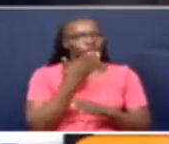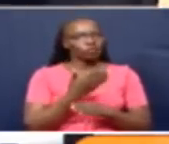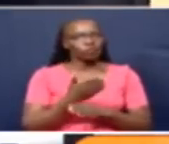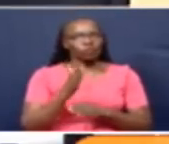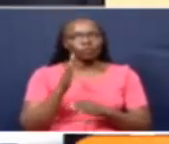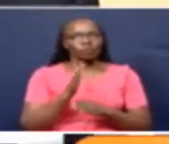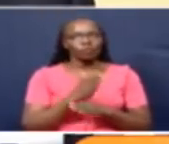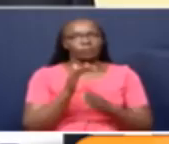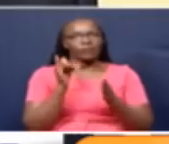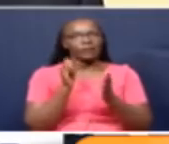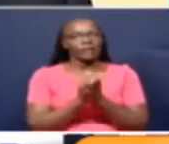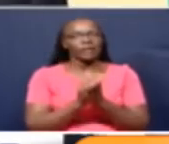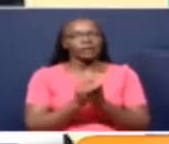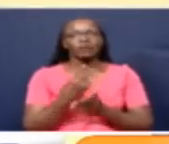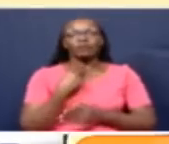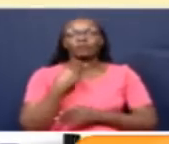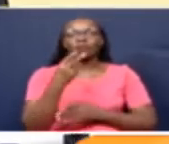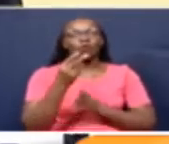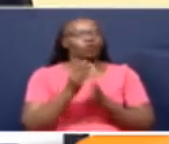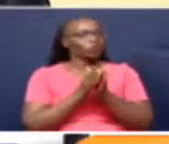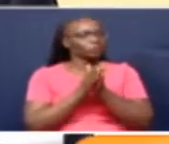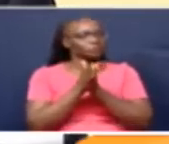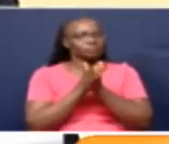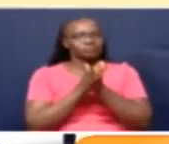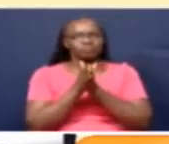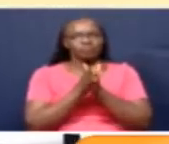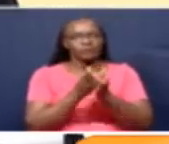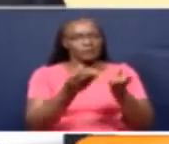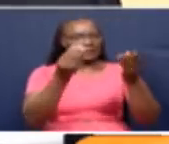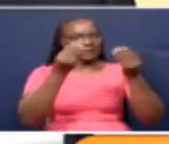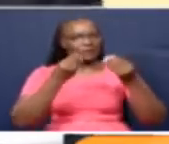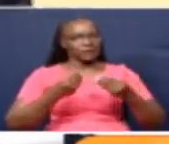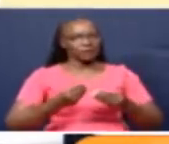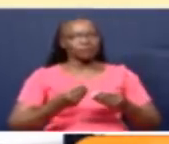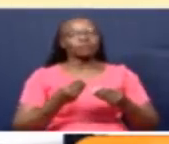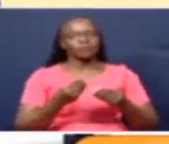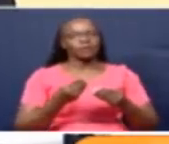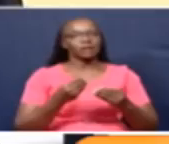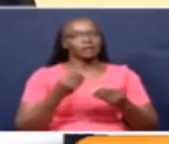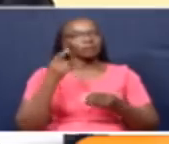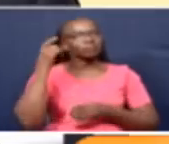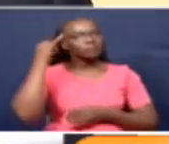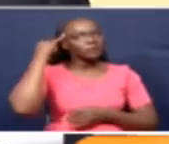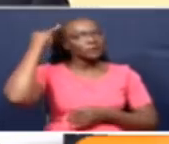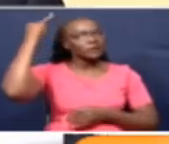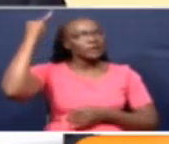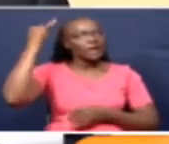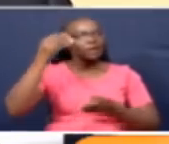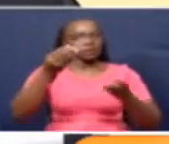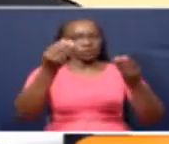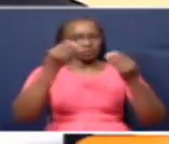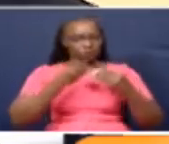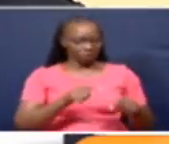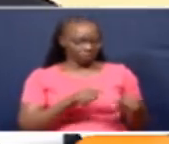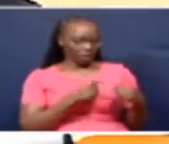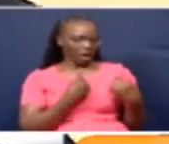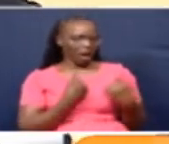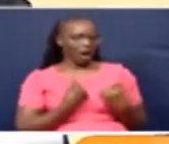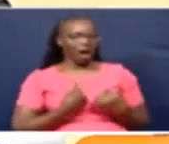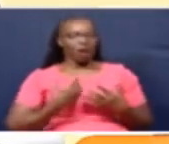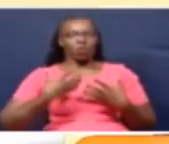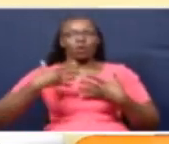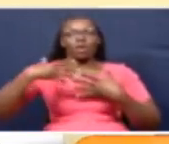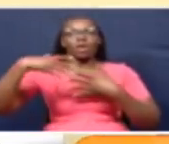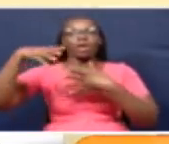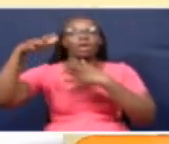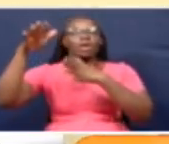That vocal inspiration gave me the inclination to give my heart away.